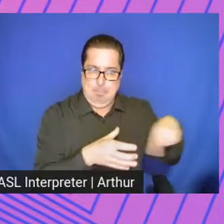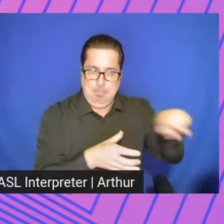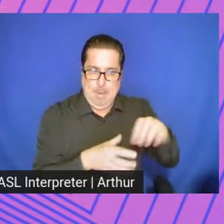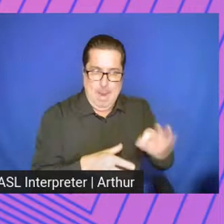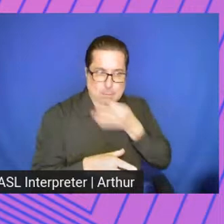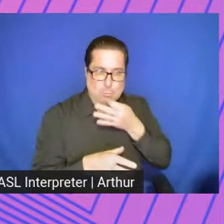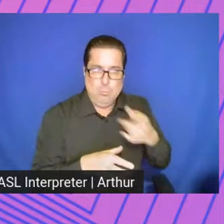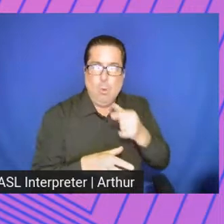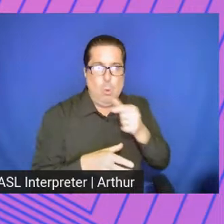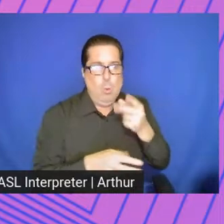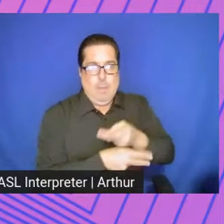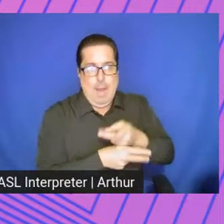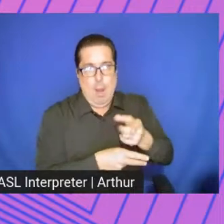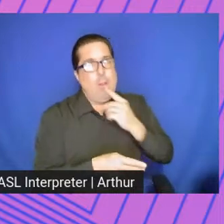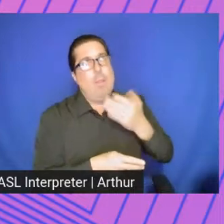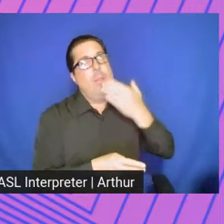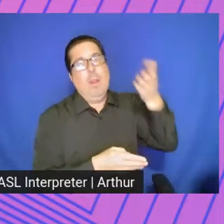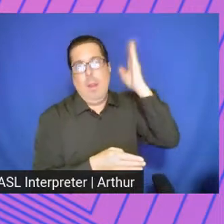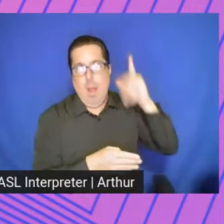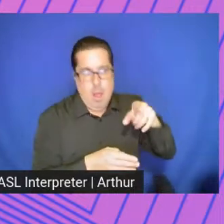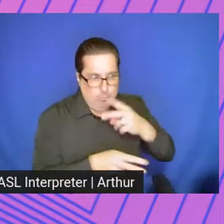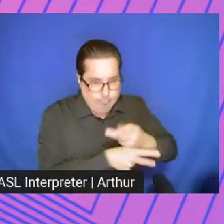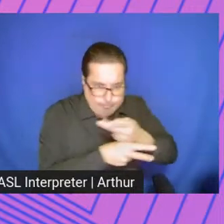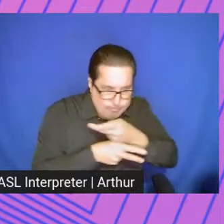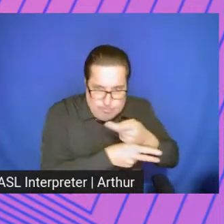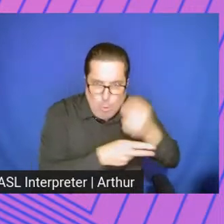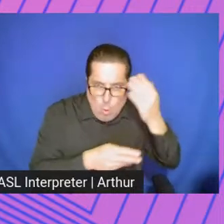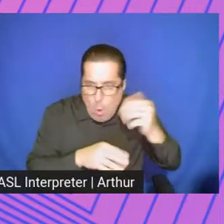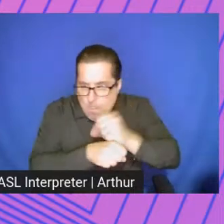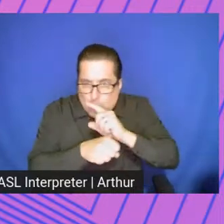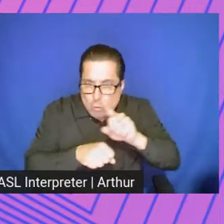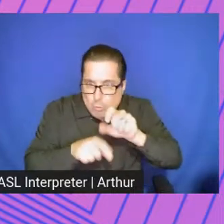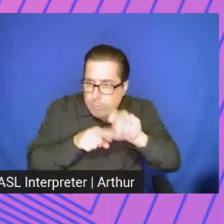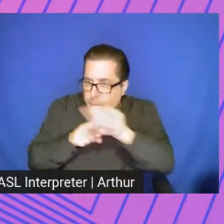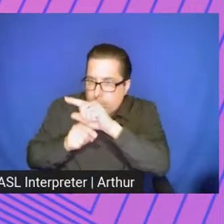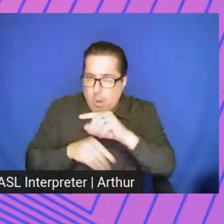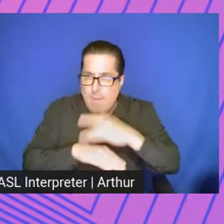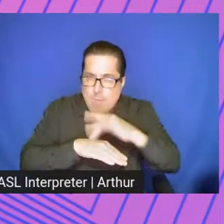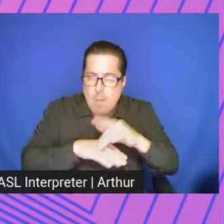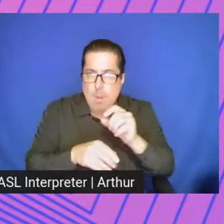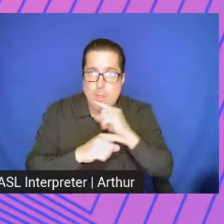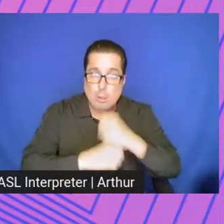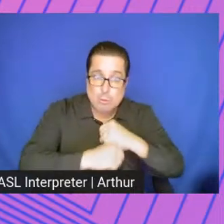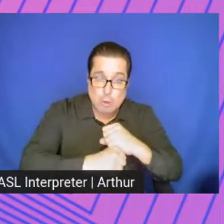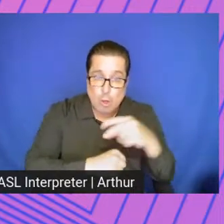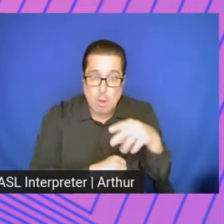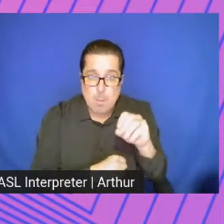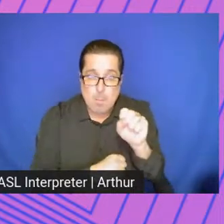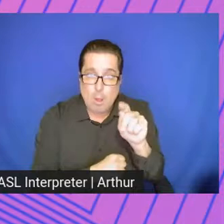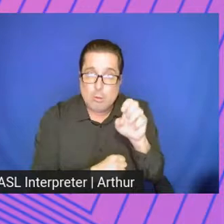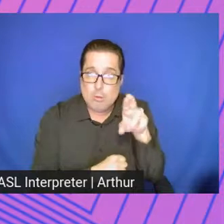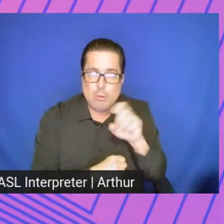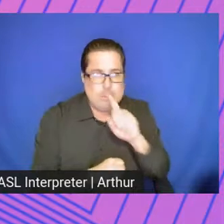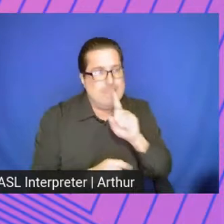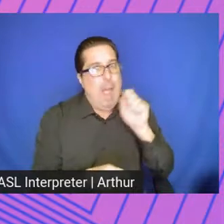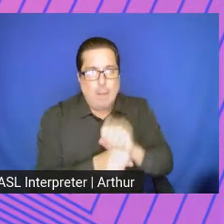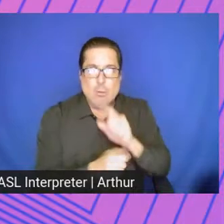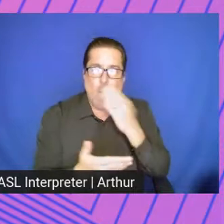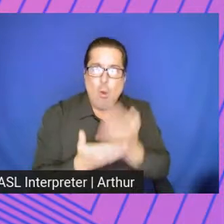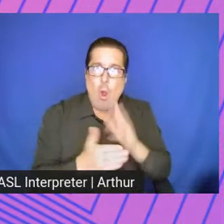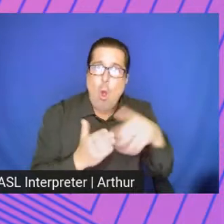care of making sure that it's highly available, the security posture is actually good, and all of the